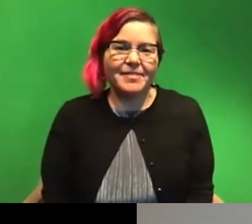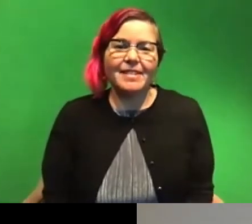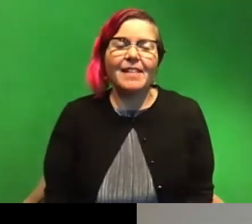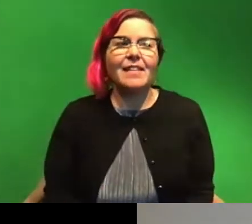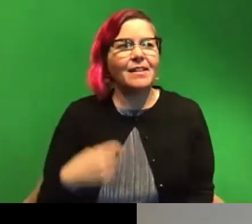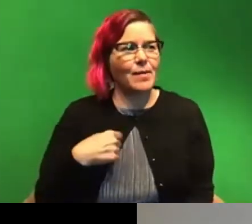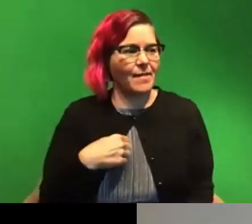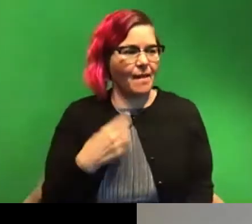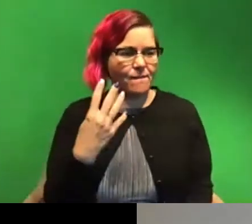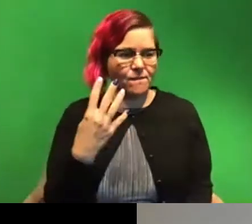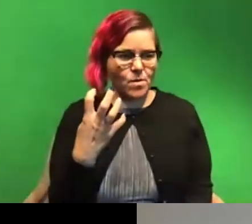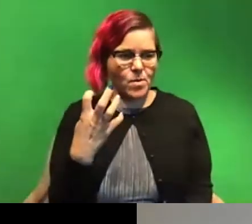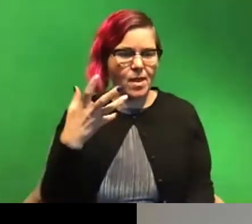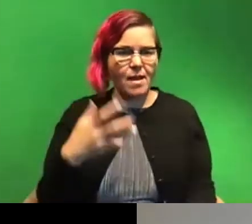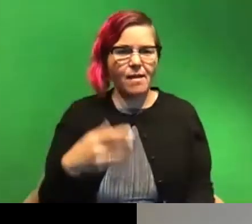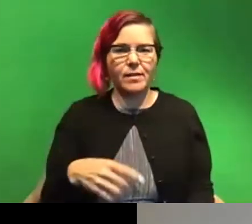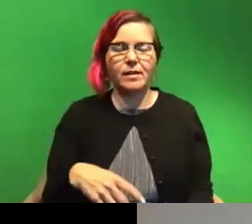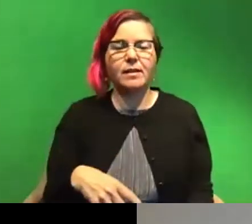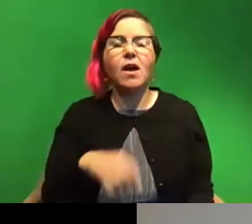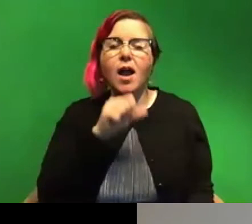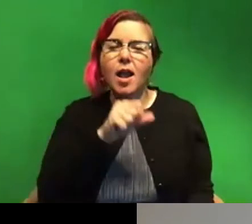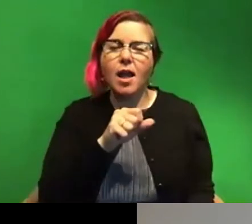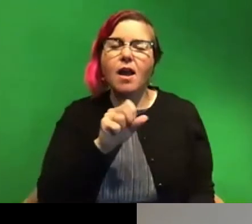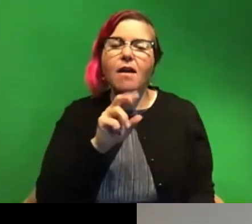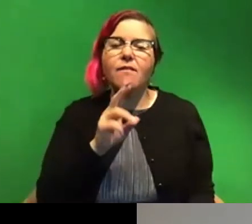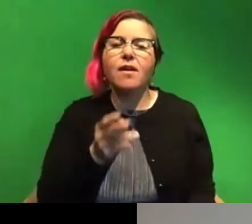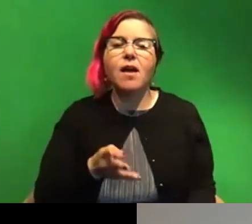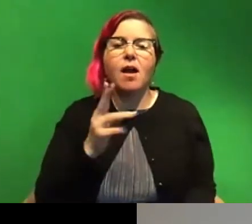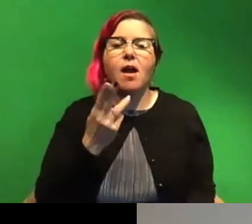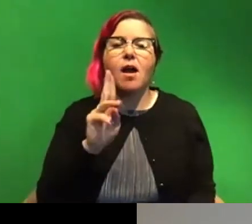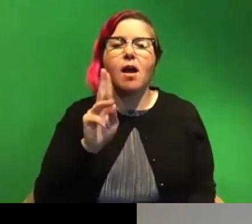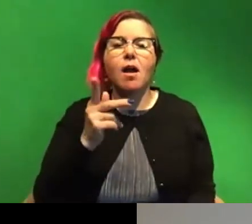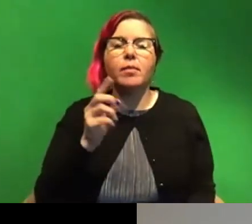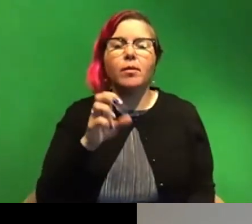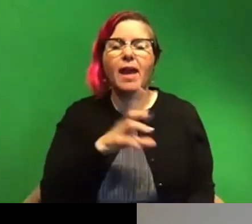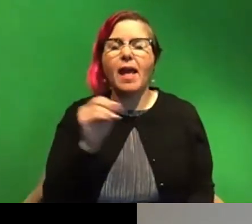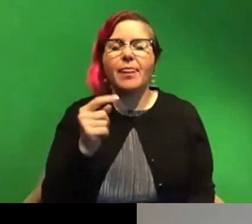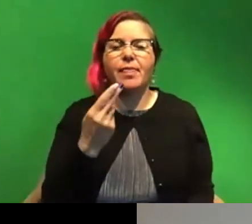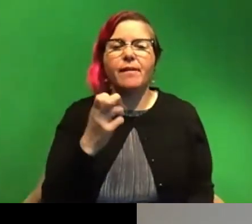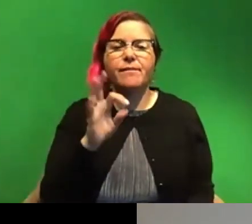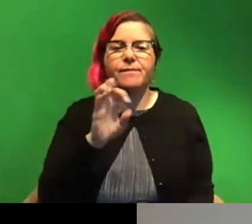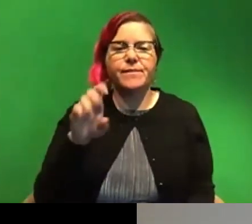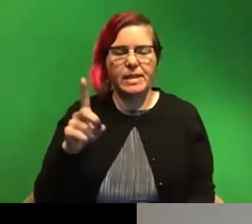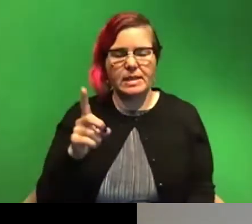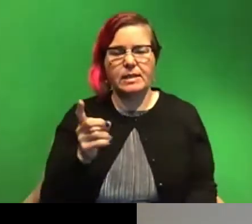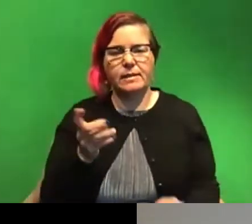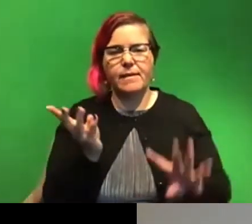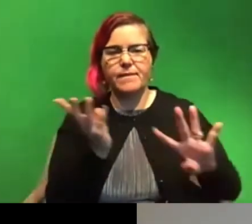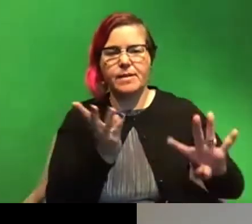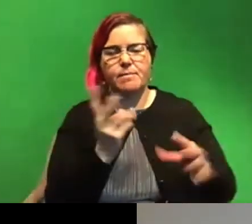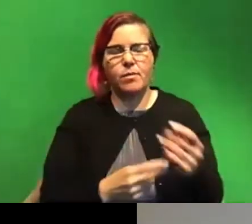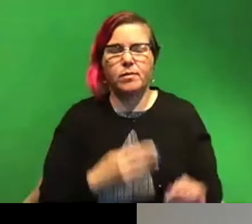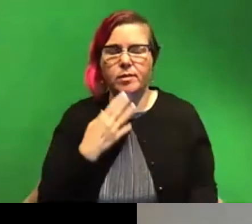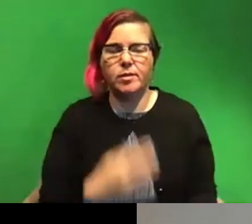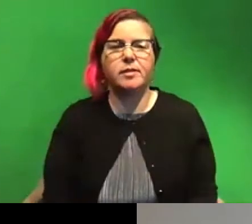have like 4 episodes left. I love Upload in The Feed. If you haven't seen The Feed, that's a good one too. I'll check that out. Yeah, I